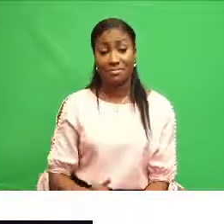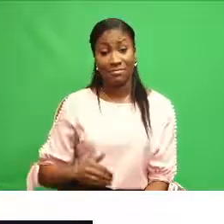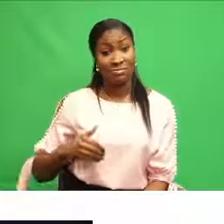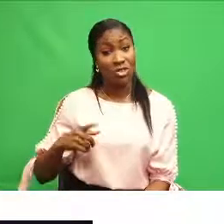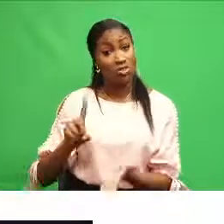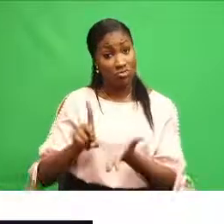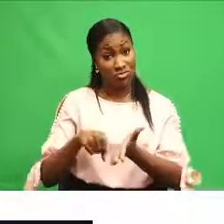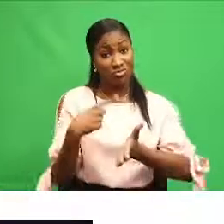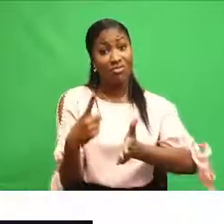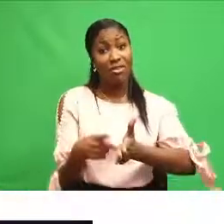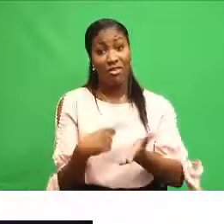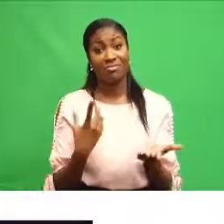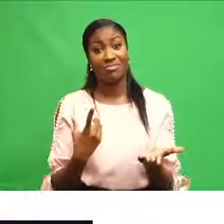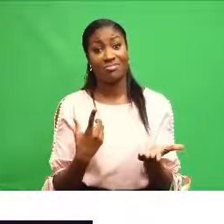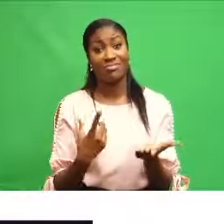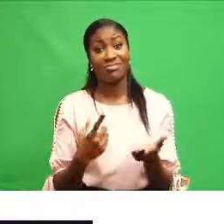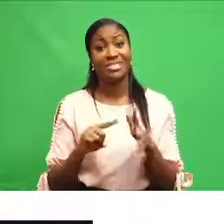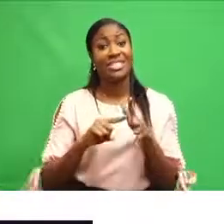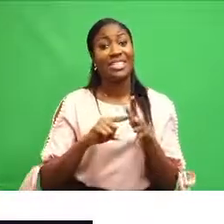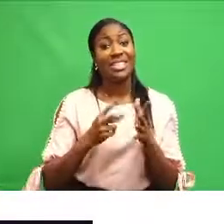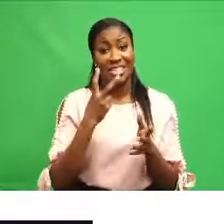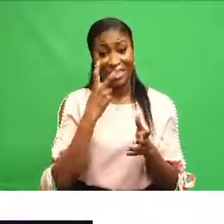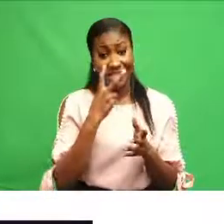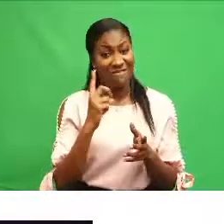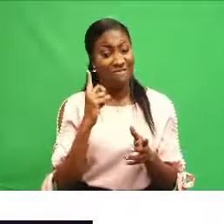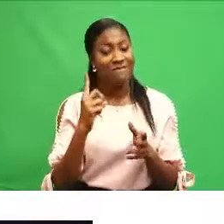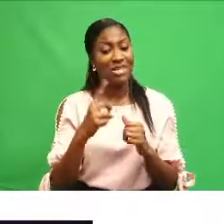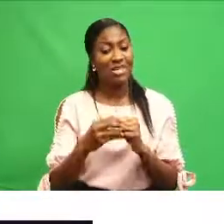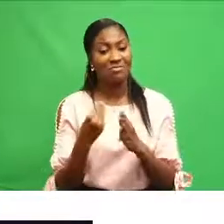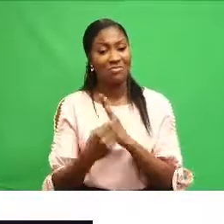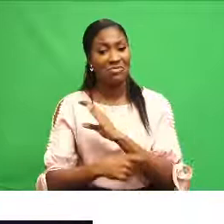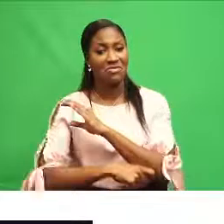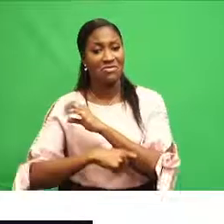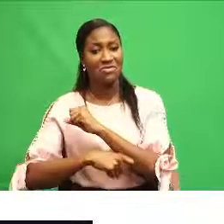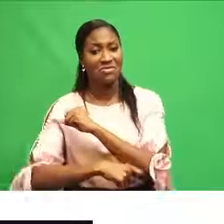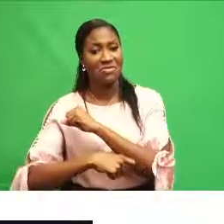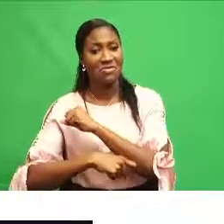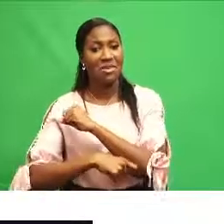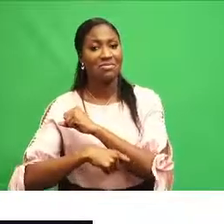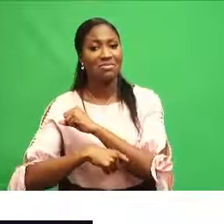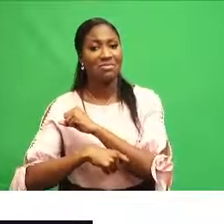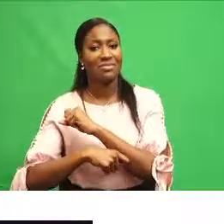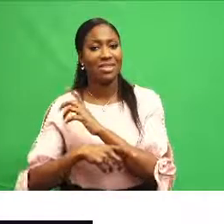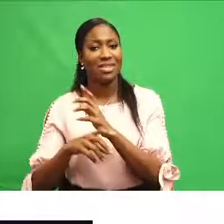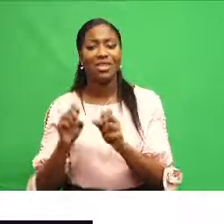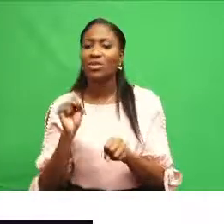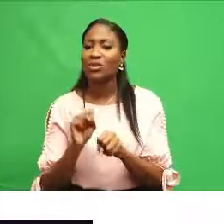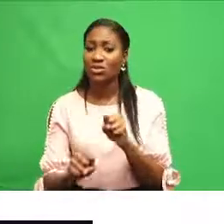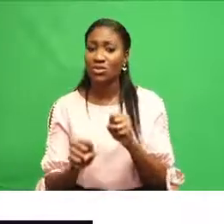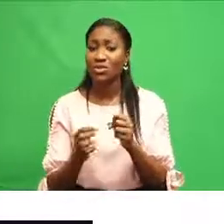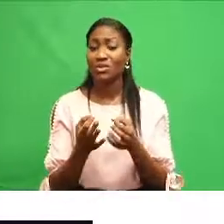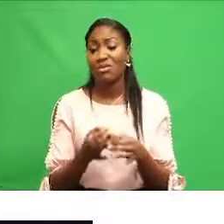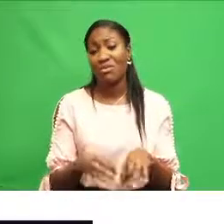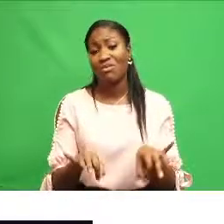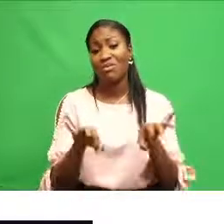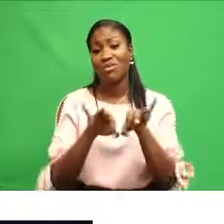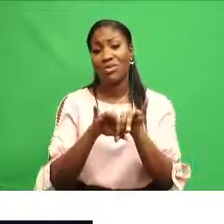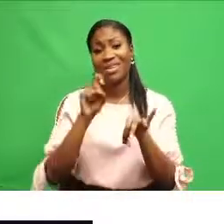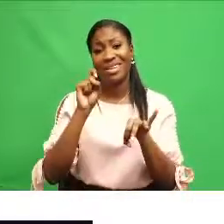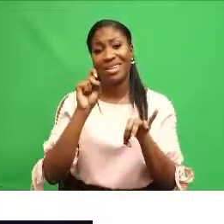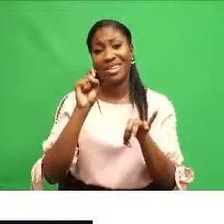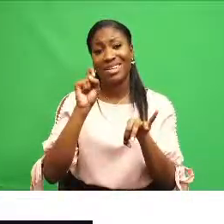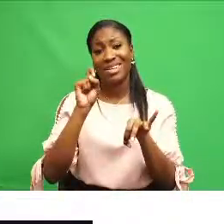Oftentimes, financial abuse starts as the main culprit. And as such, safeguarding the senior citizen pension grant is